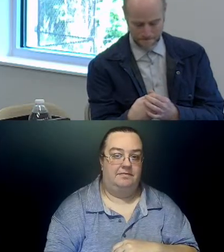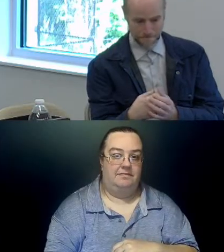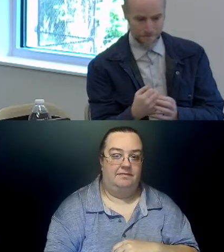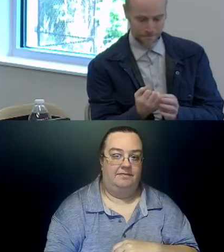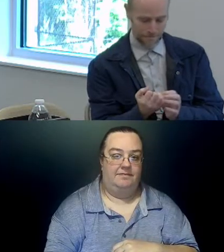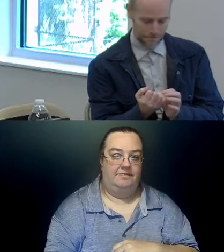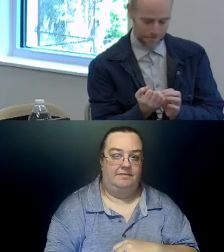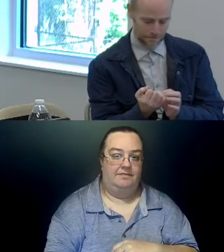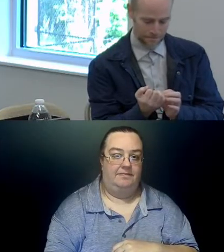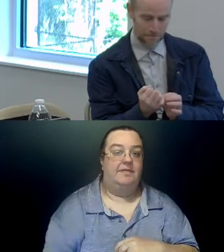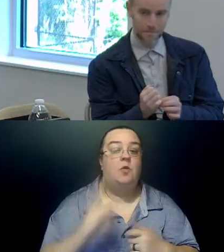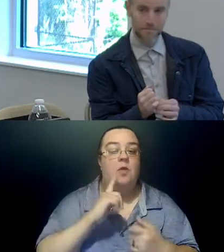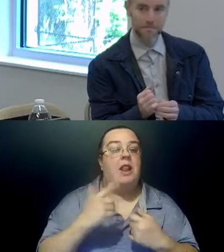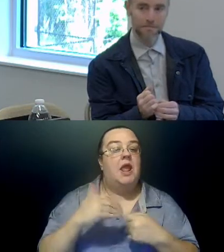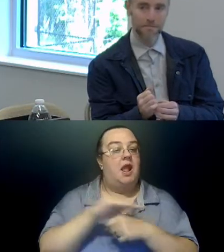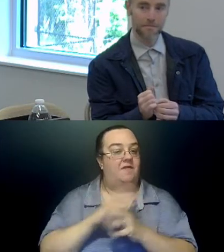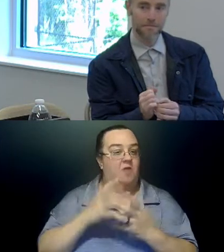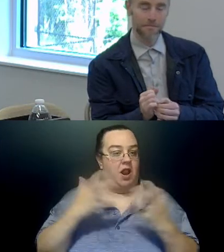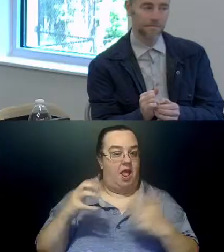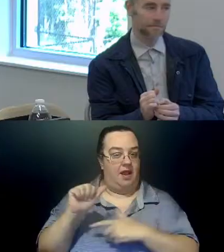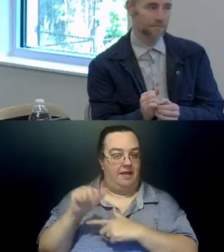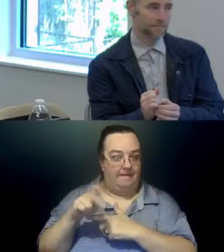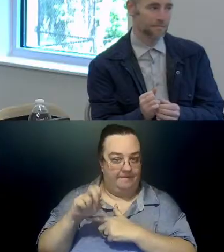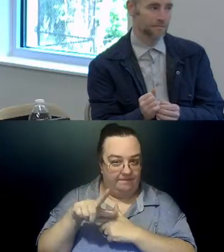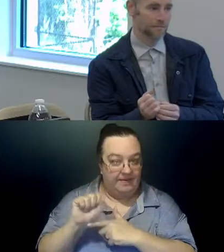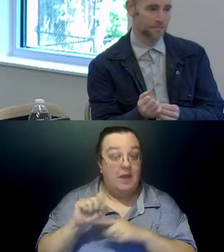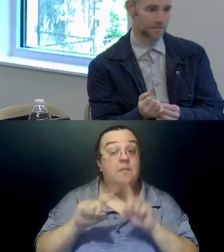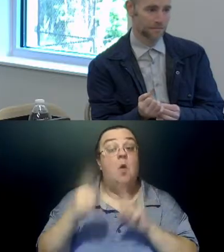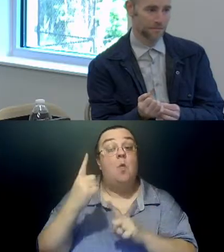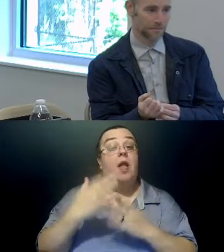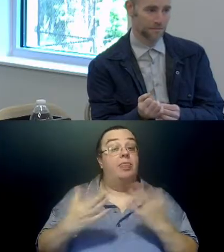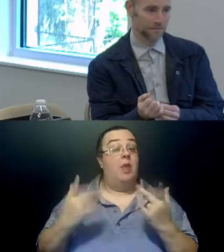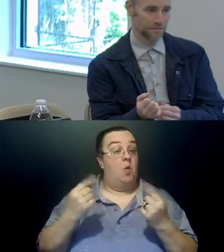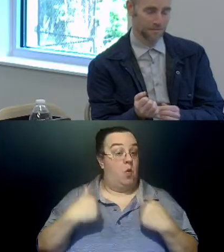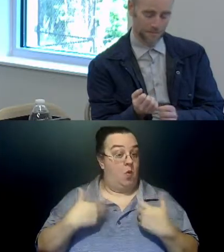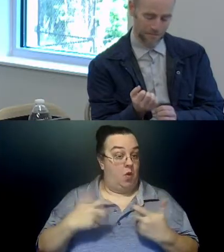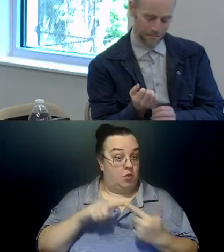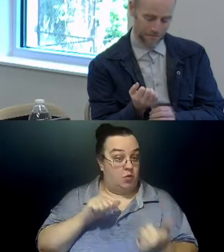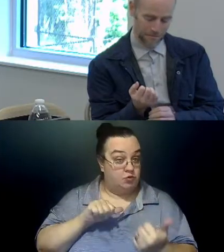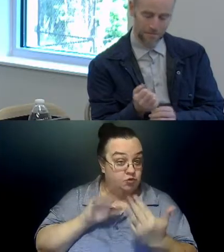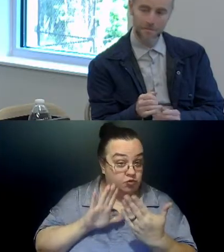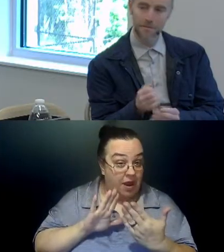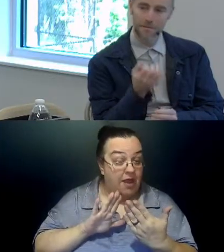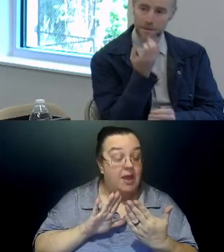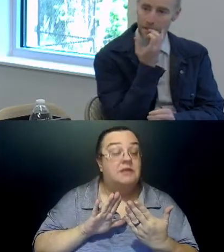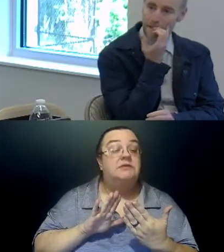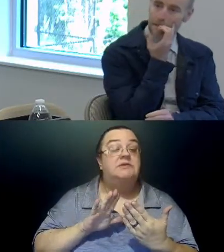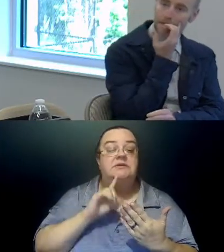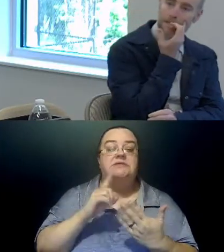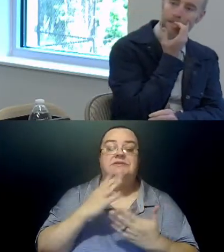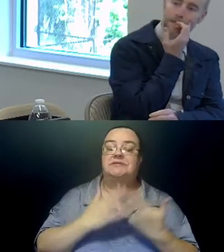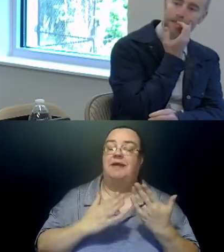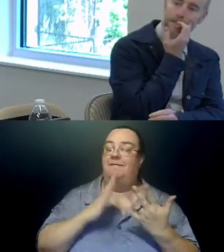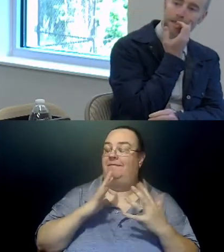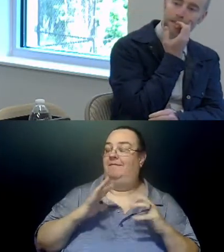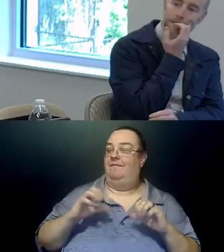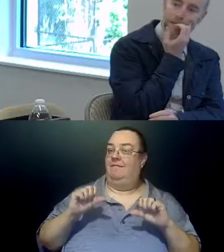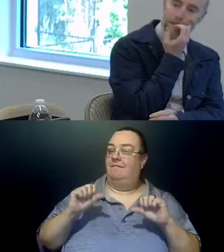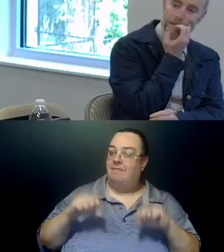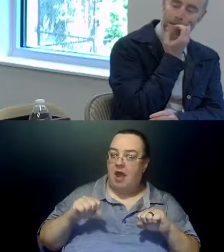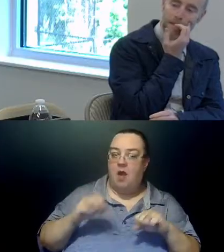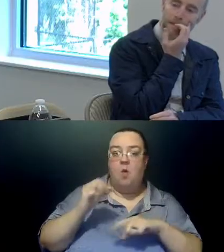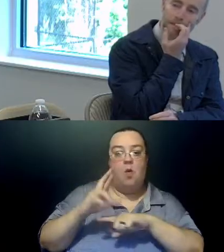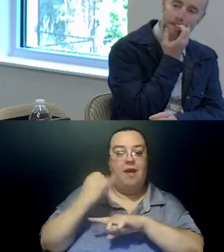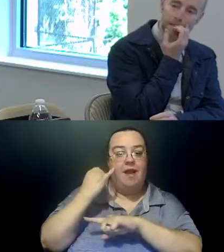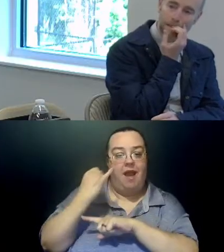a lot of the appeals. But one of the things that I wanted to address is some possibilities or the idea